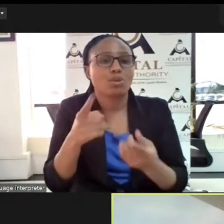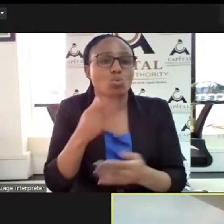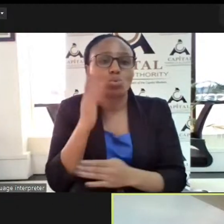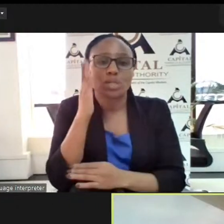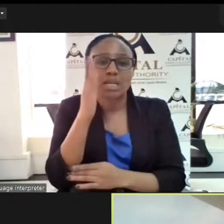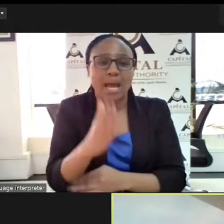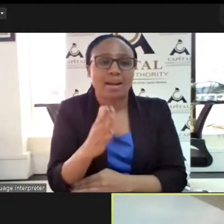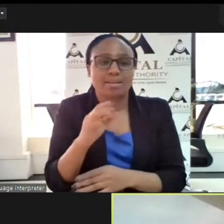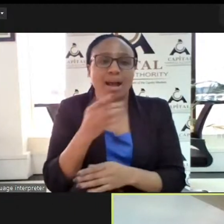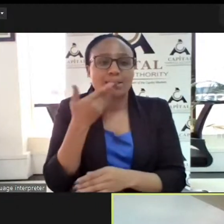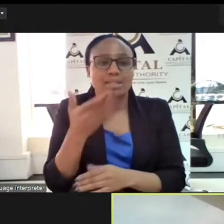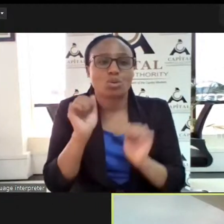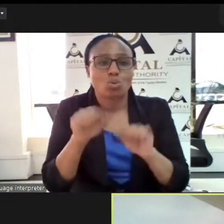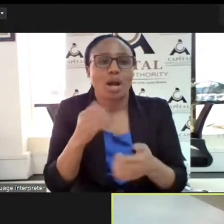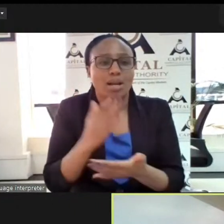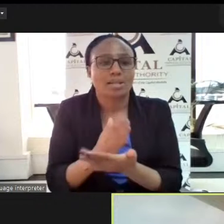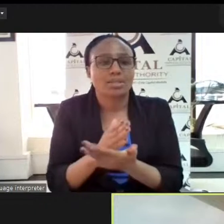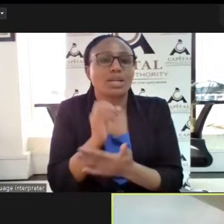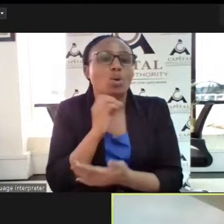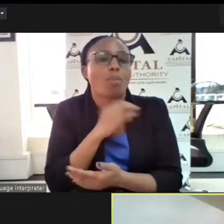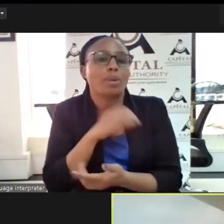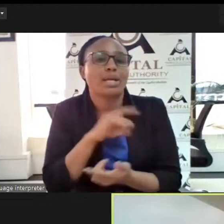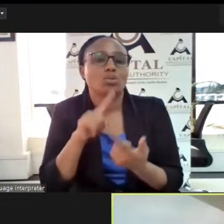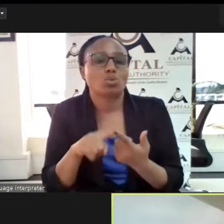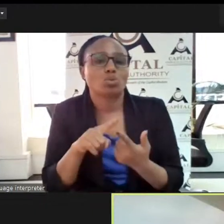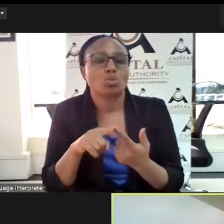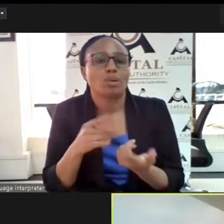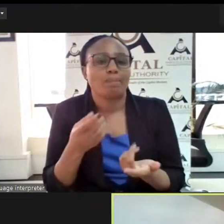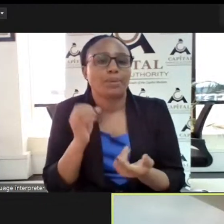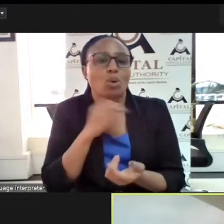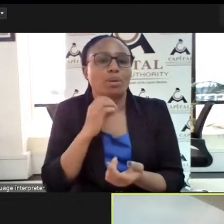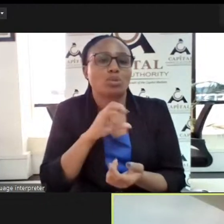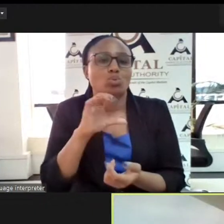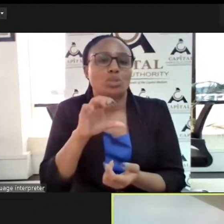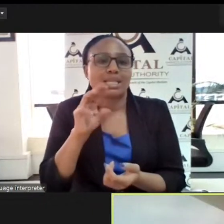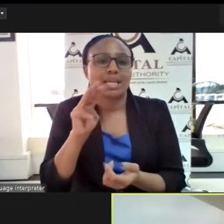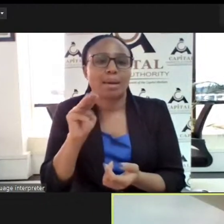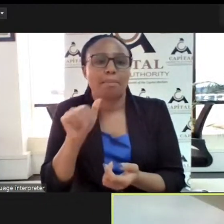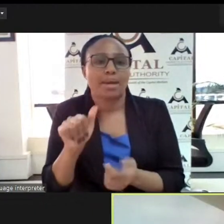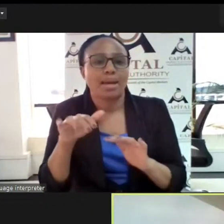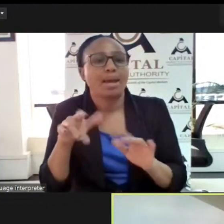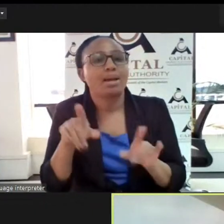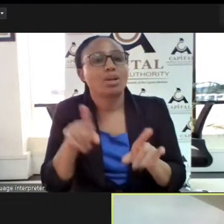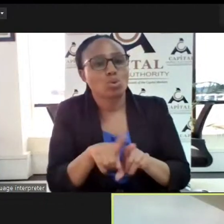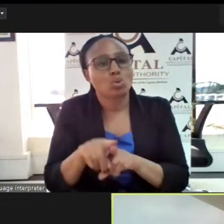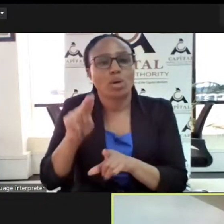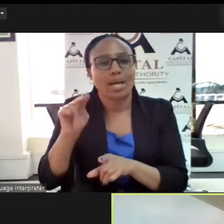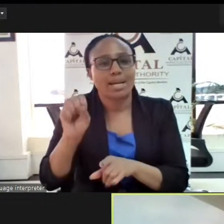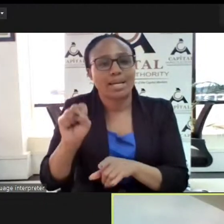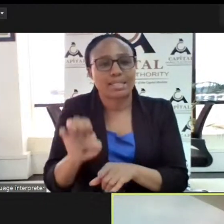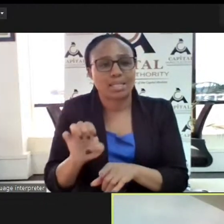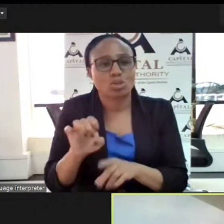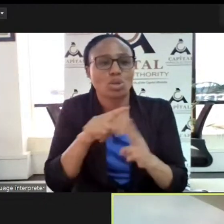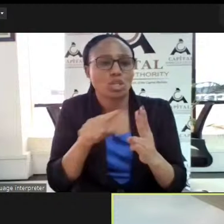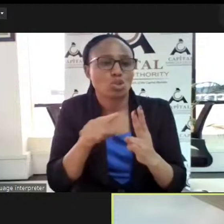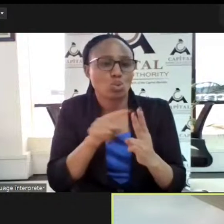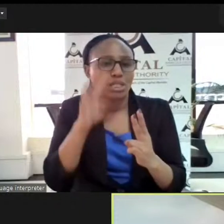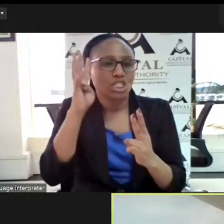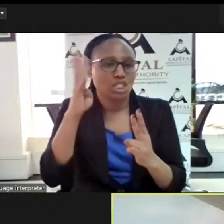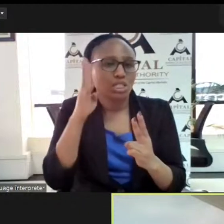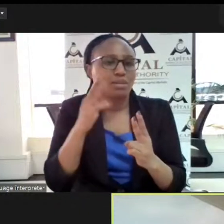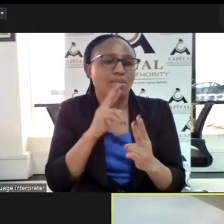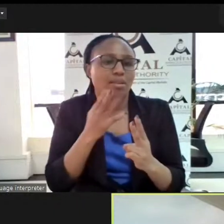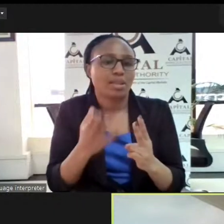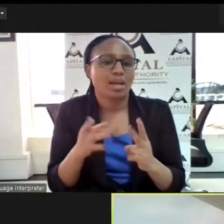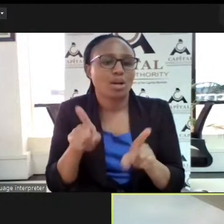actually complain to the CMA and the NSC as well. So I think those two initiatives are there. And I'd also